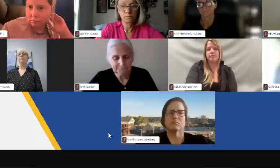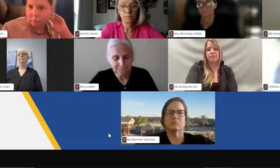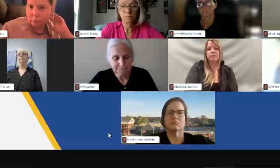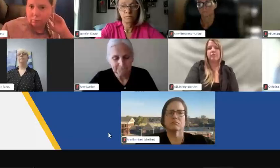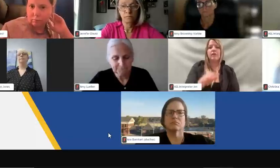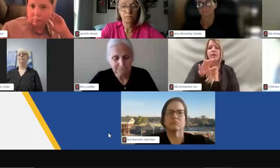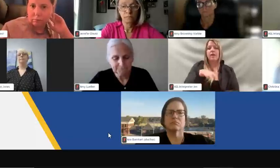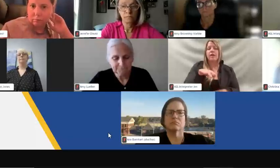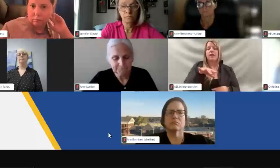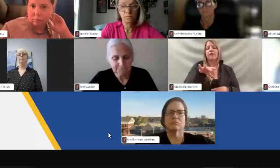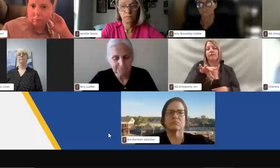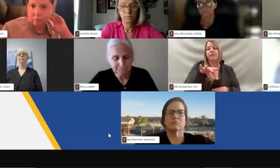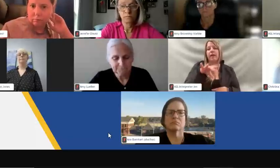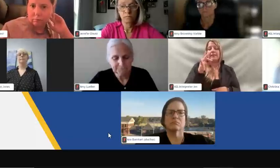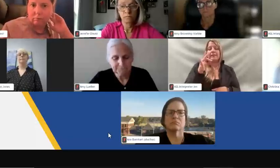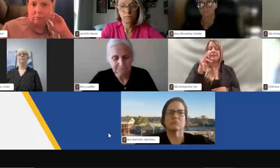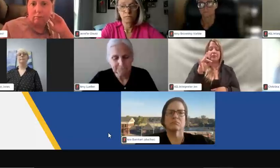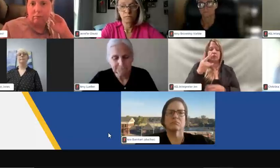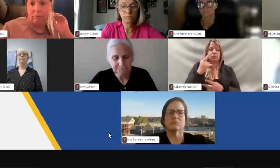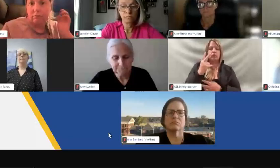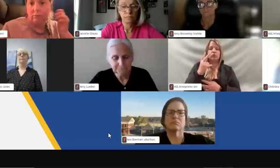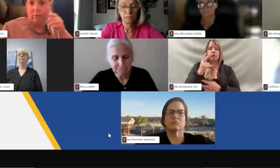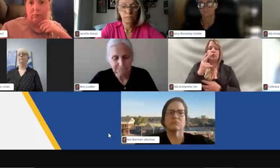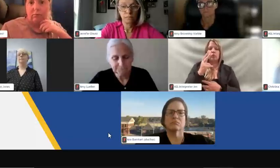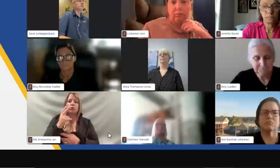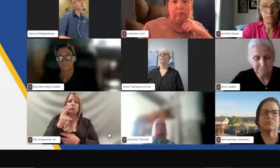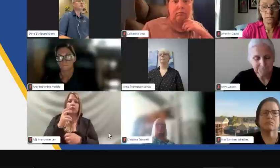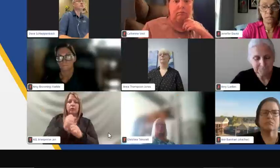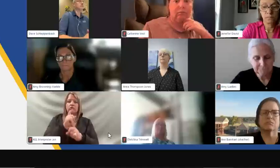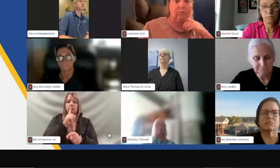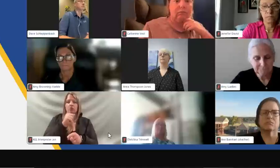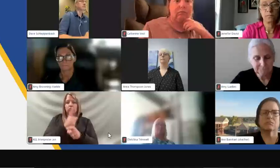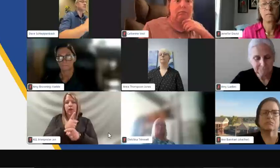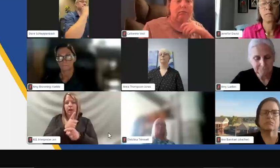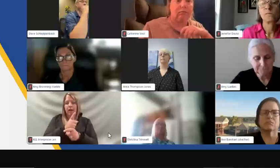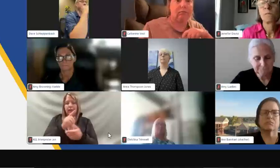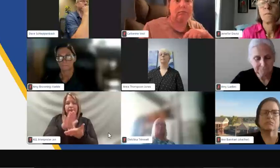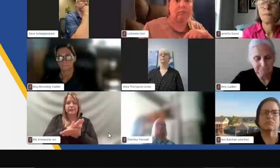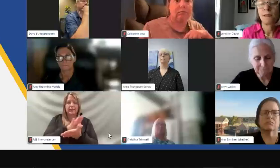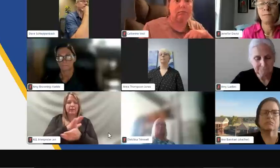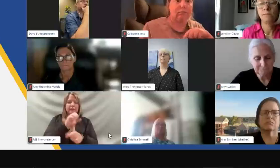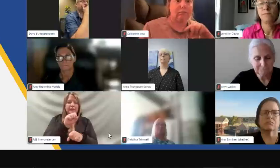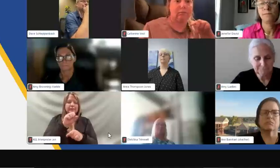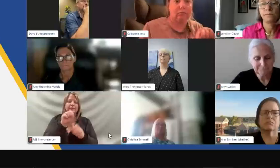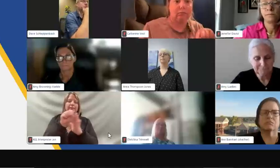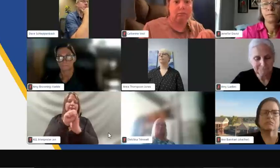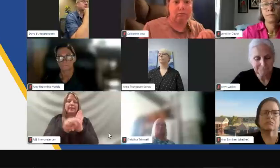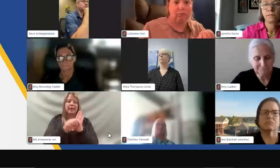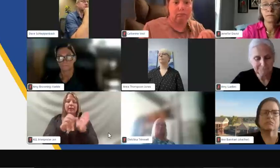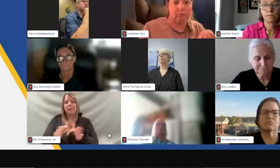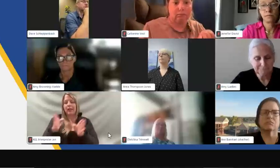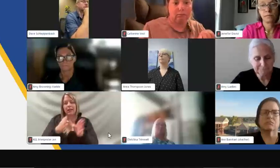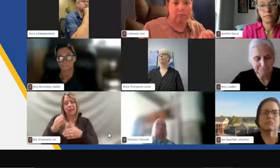And then finding 2 is, again, inadequate documentation of the state planning process. And this, again,